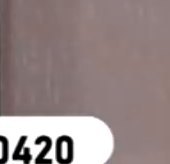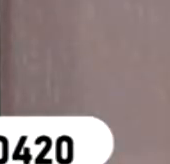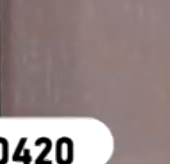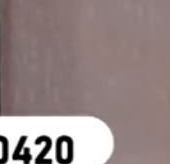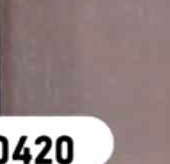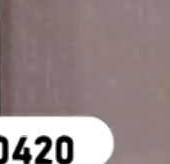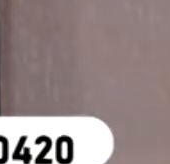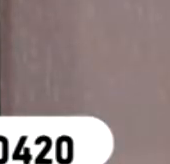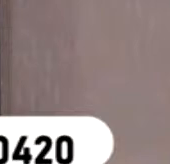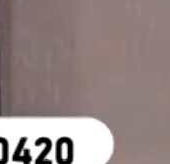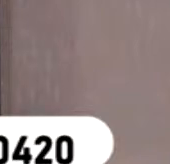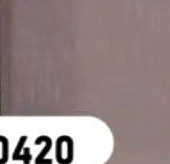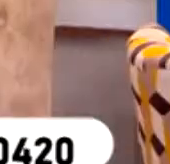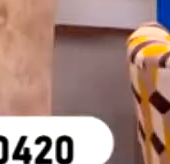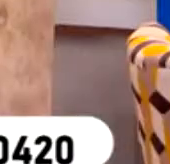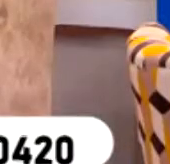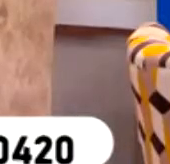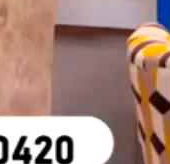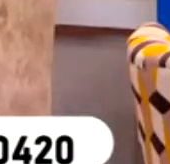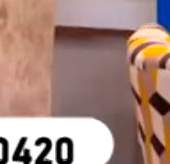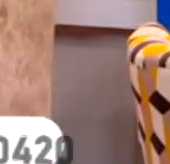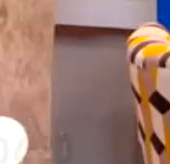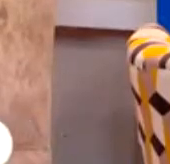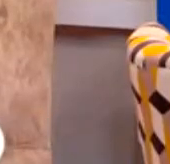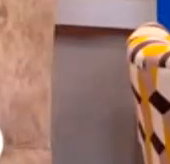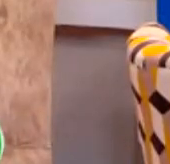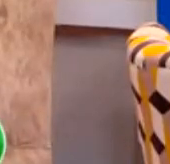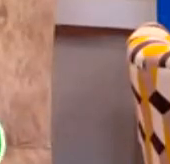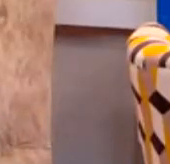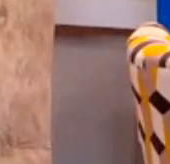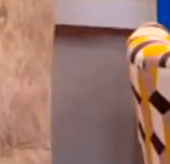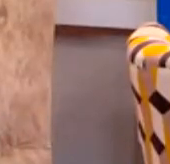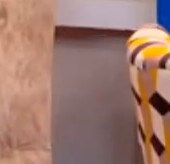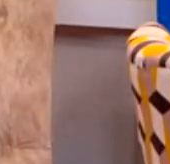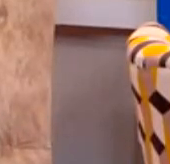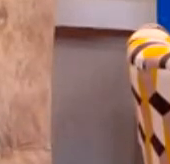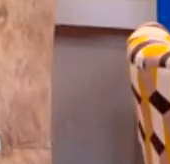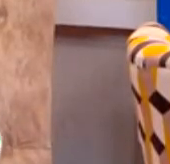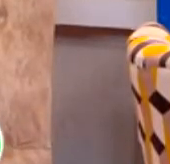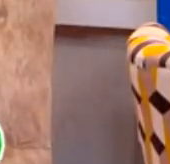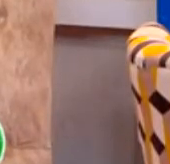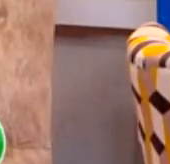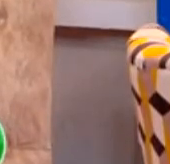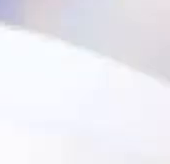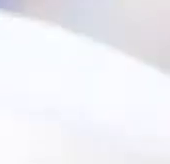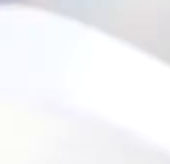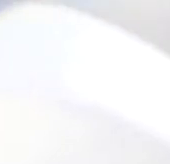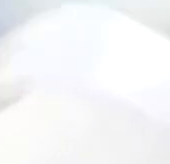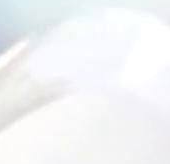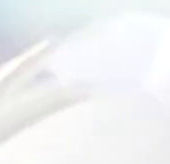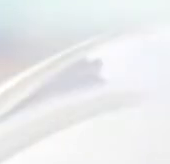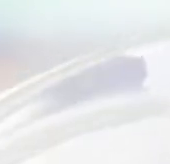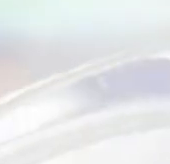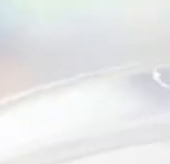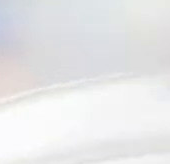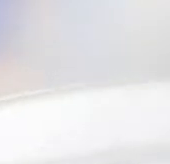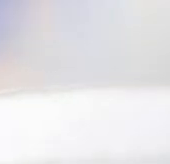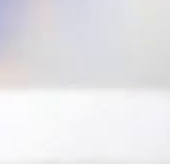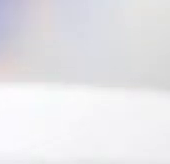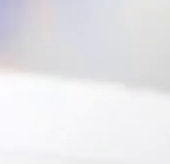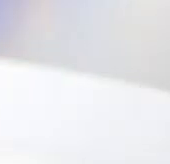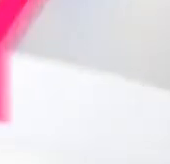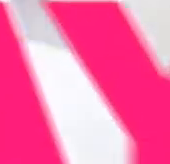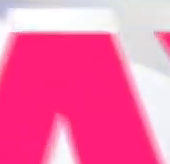I needed it the most. That is all I can say for now. I'm so grateful. May God bless you. Cheza loto